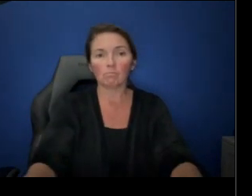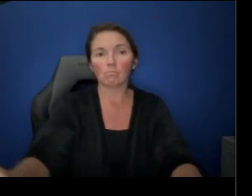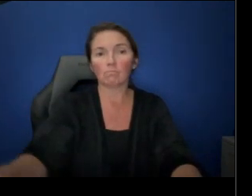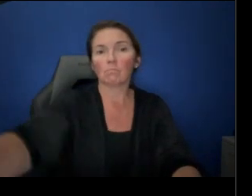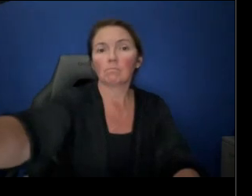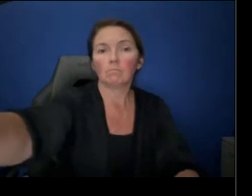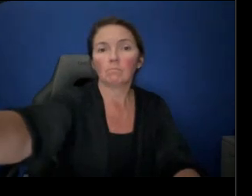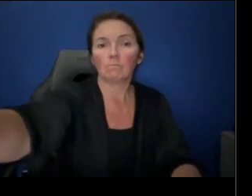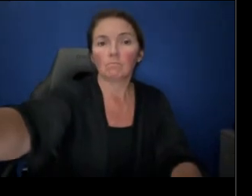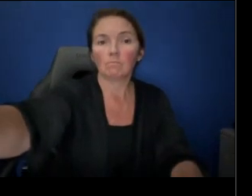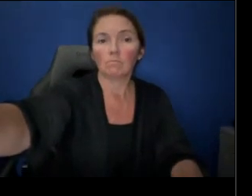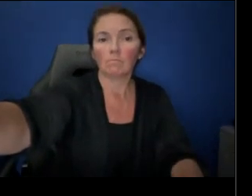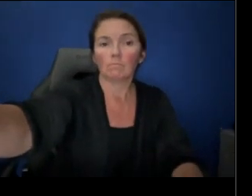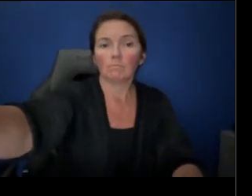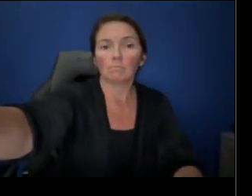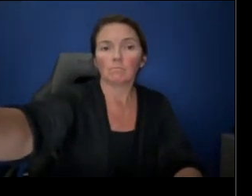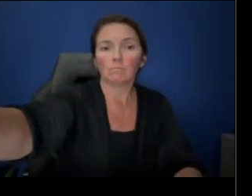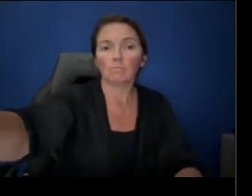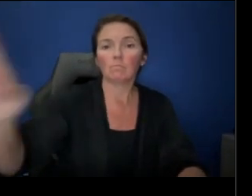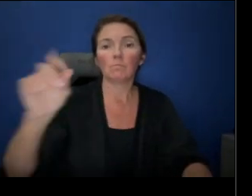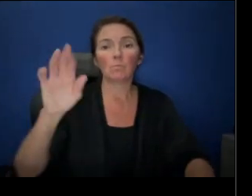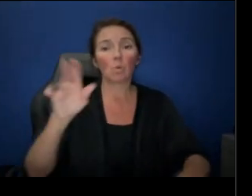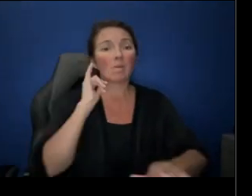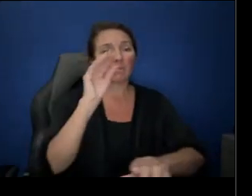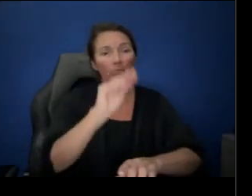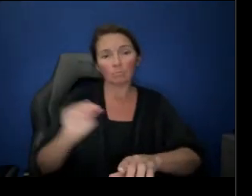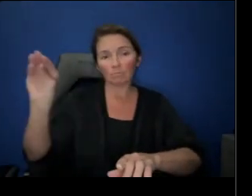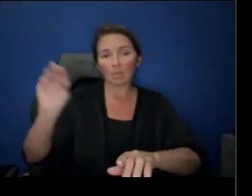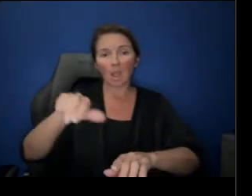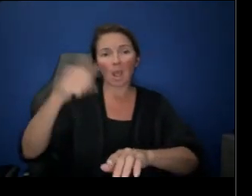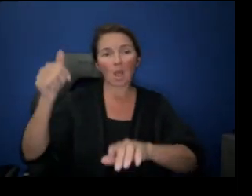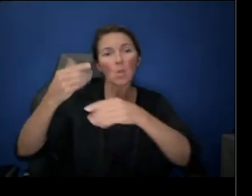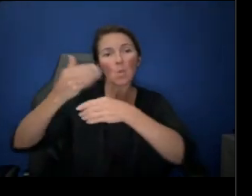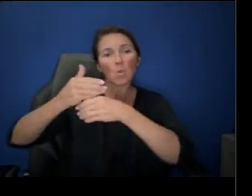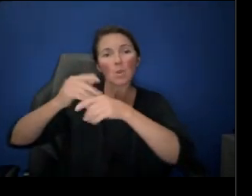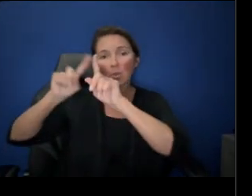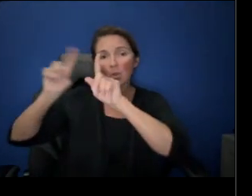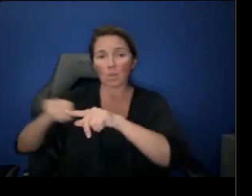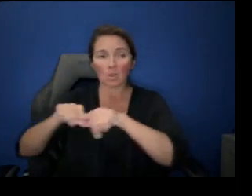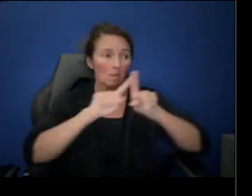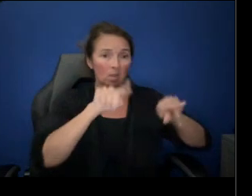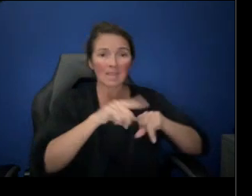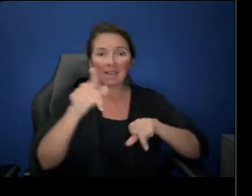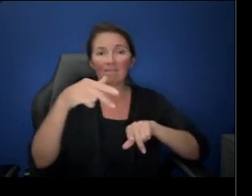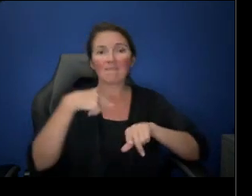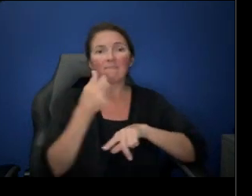Or you can move it to another window if you have multiple screens.